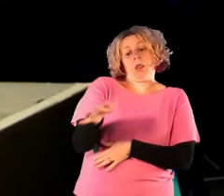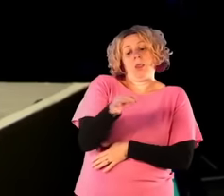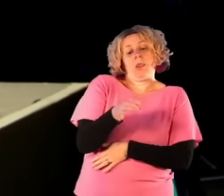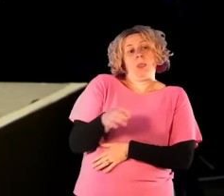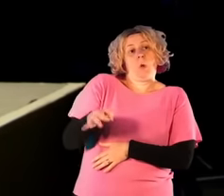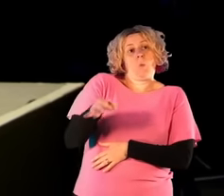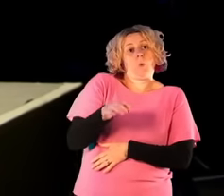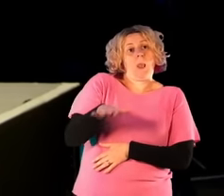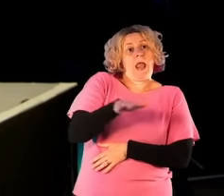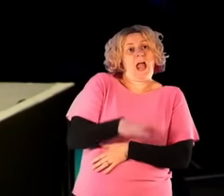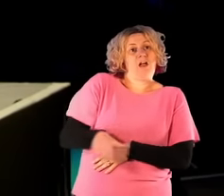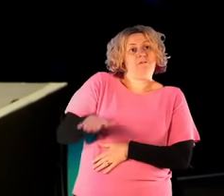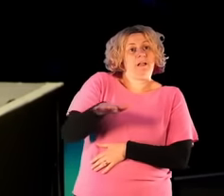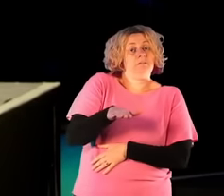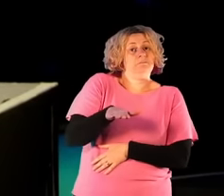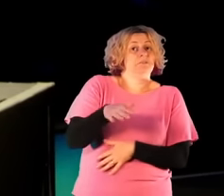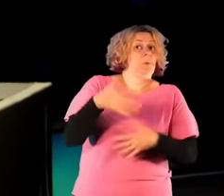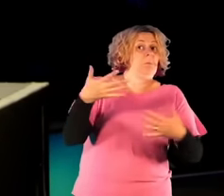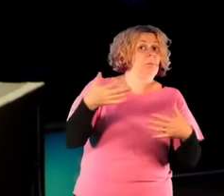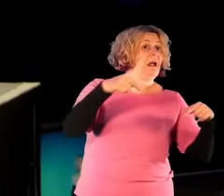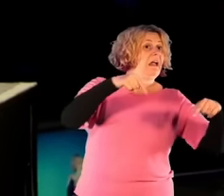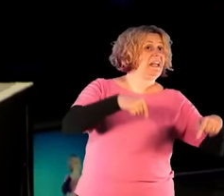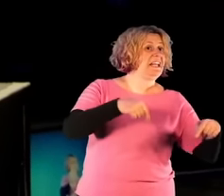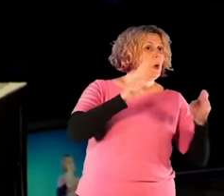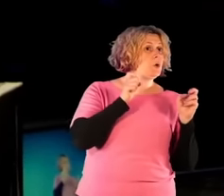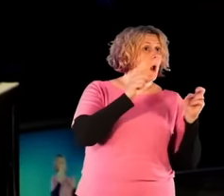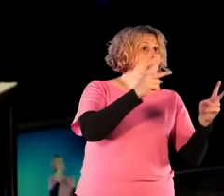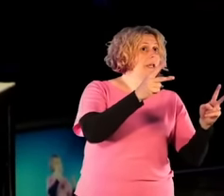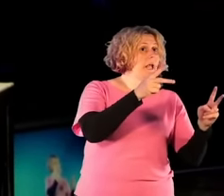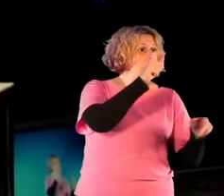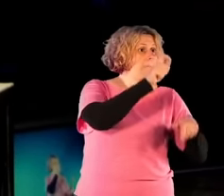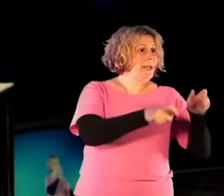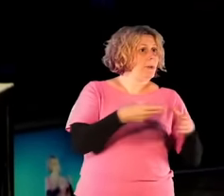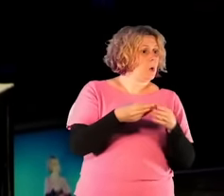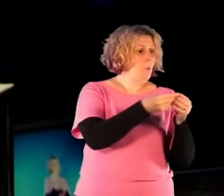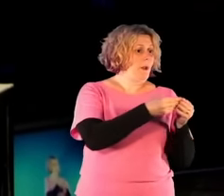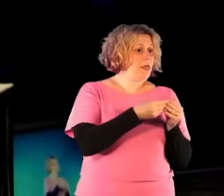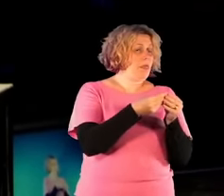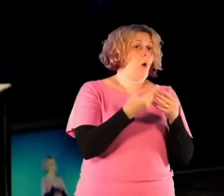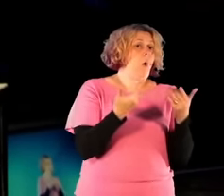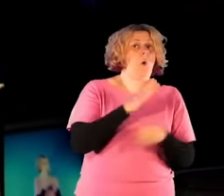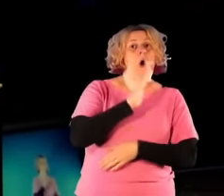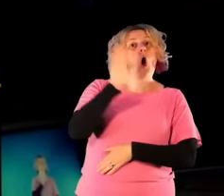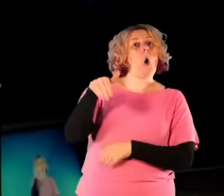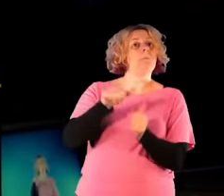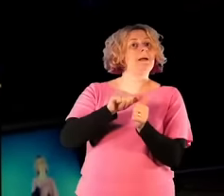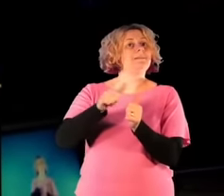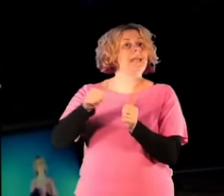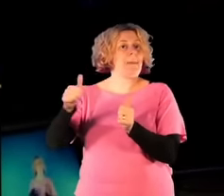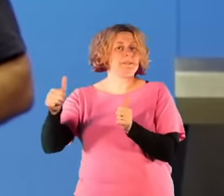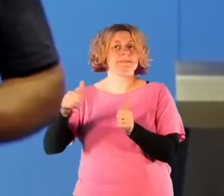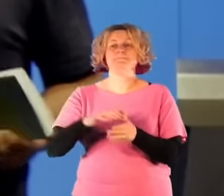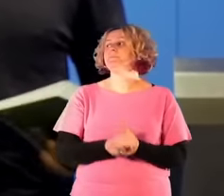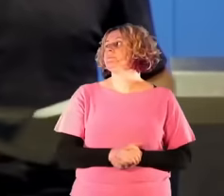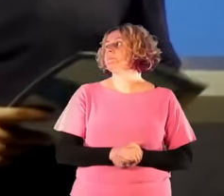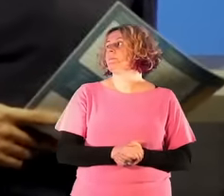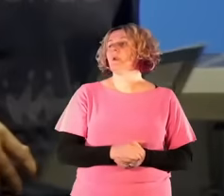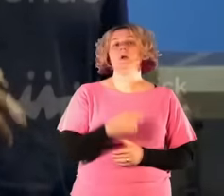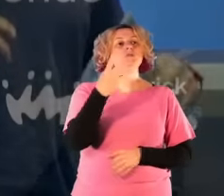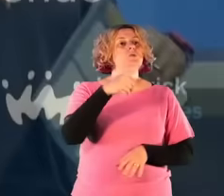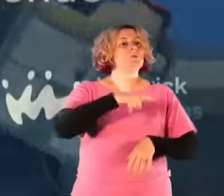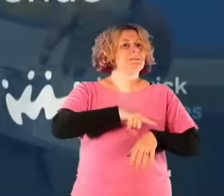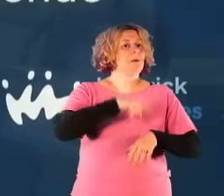here on holiday or as you go home to reach your whole neighborhood. Twice a year, we produce a magazine called Life